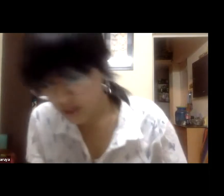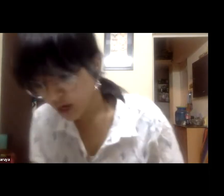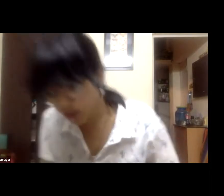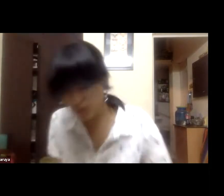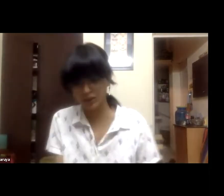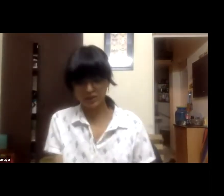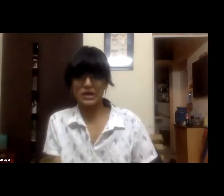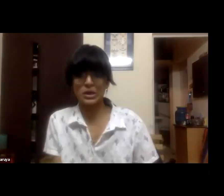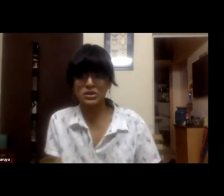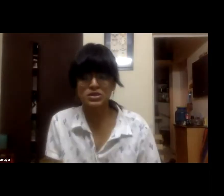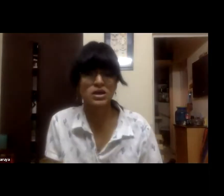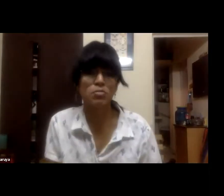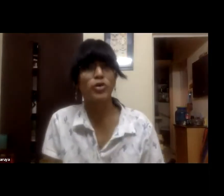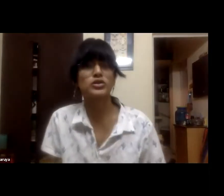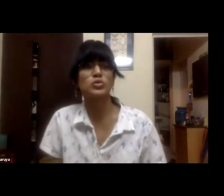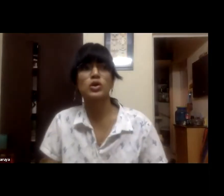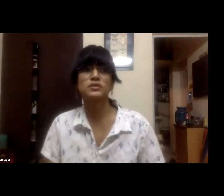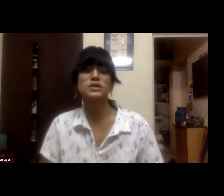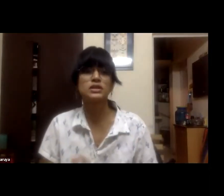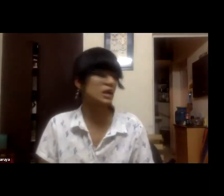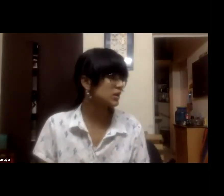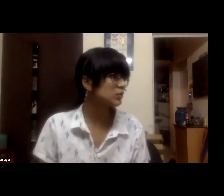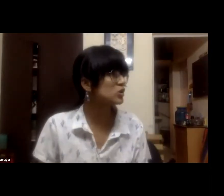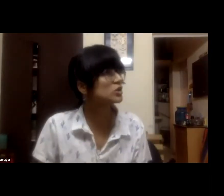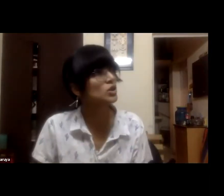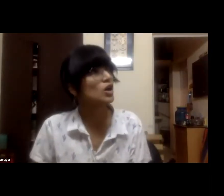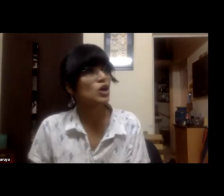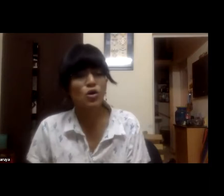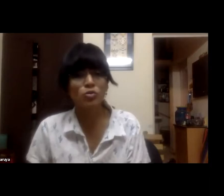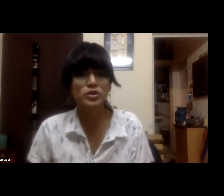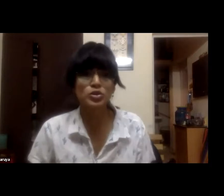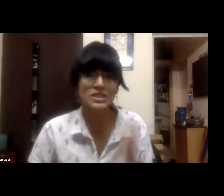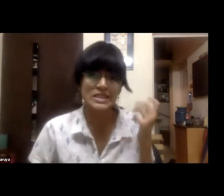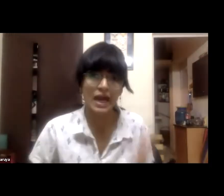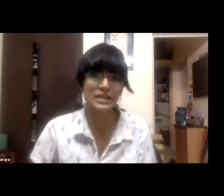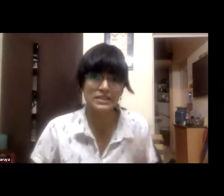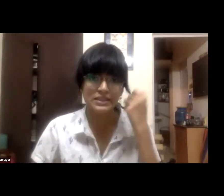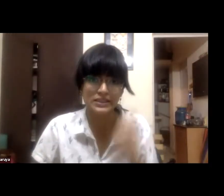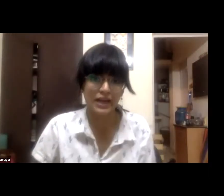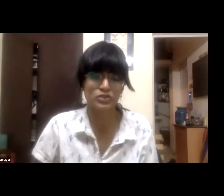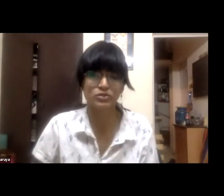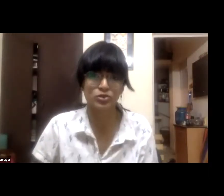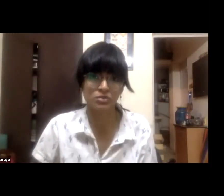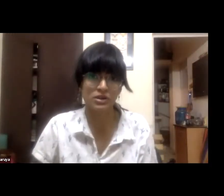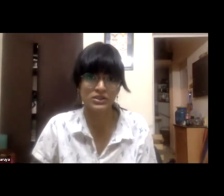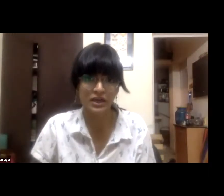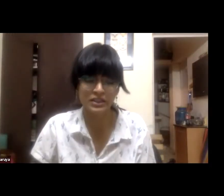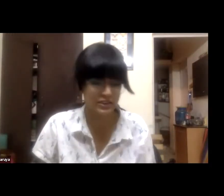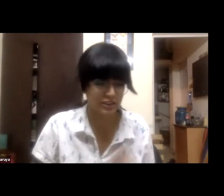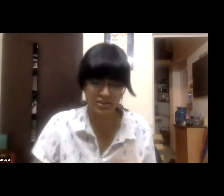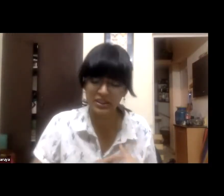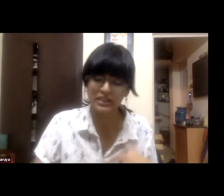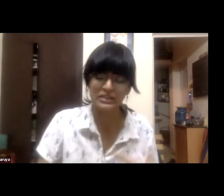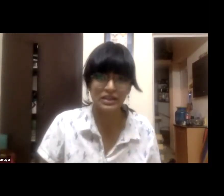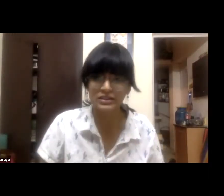photographed her work at some point. So what we did then was comb through stacks and stacks of Jyoti Bhatt's